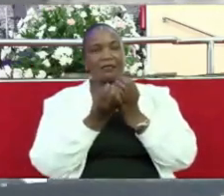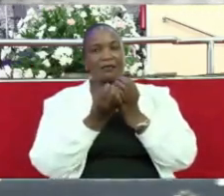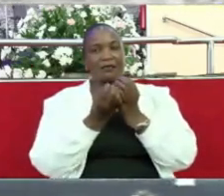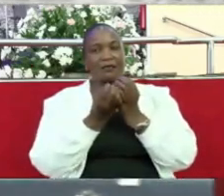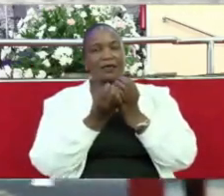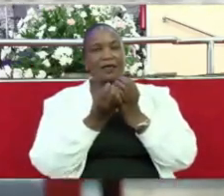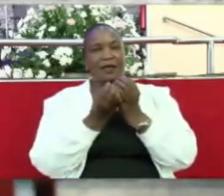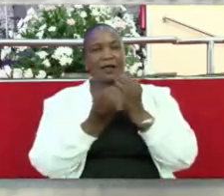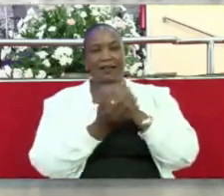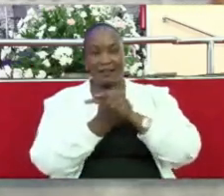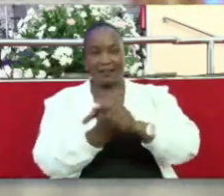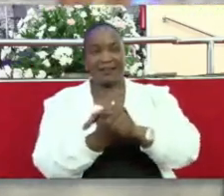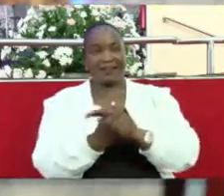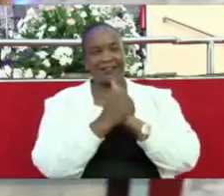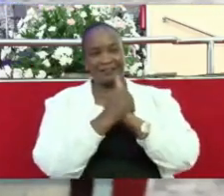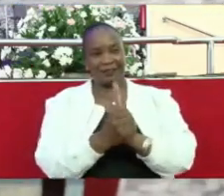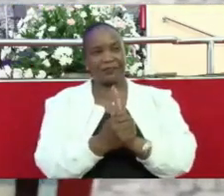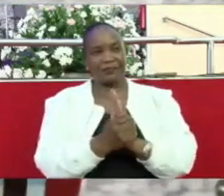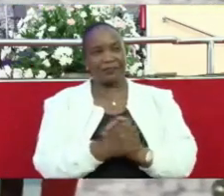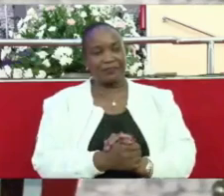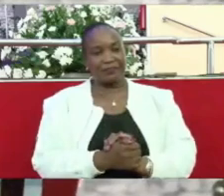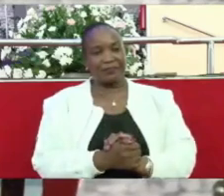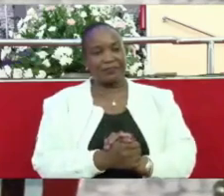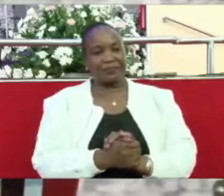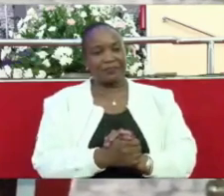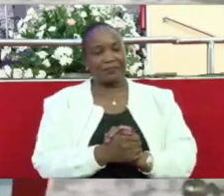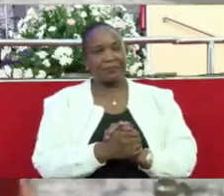The Lord is going to use the rod that God has given you